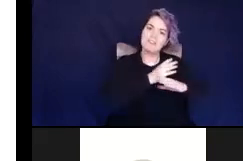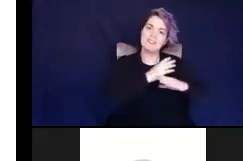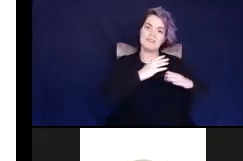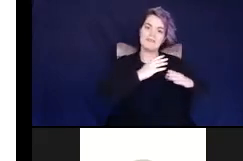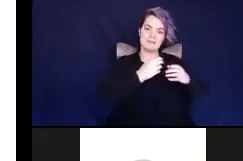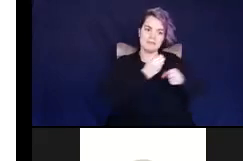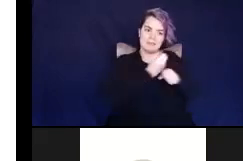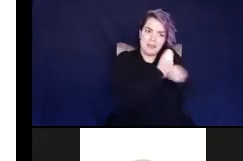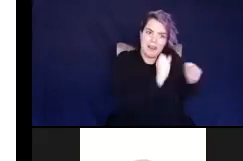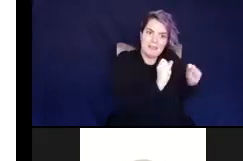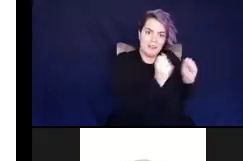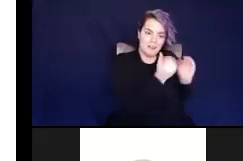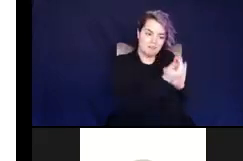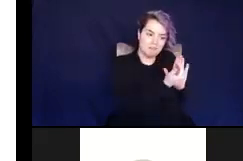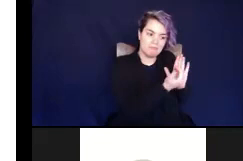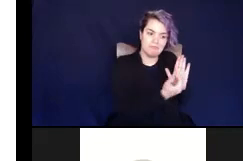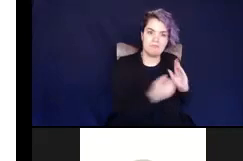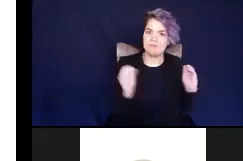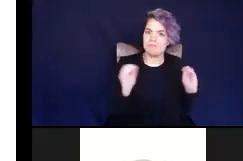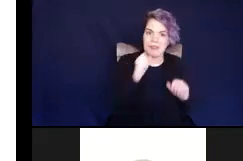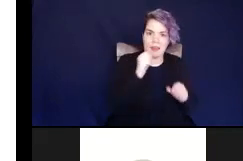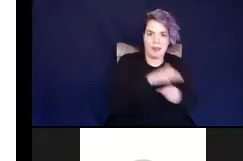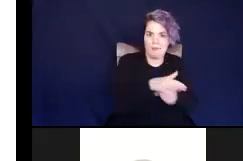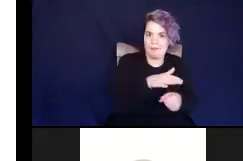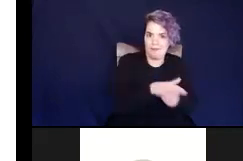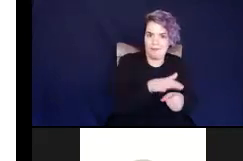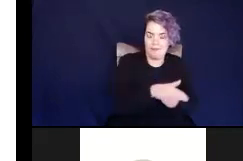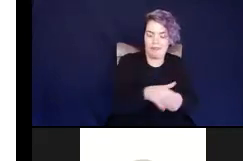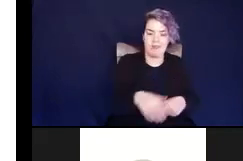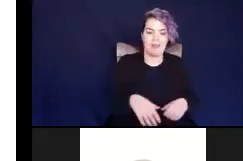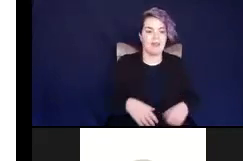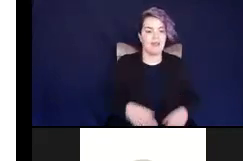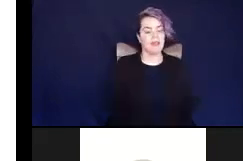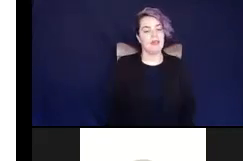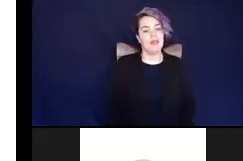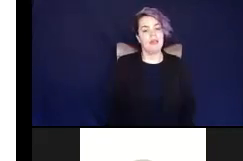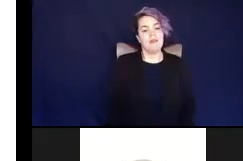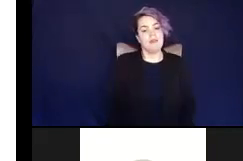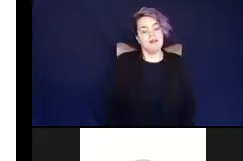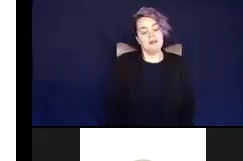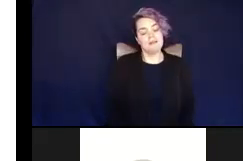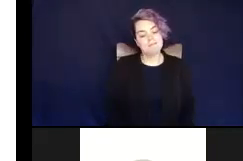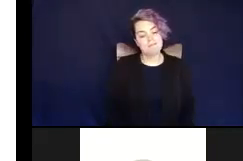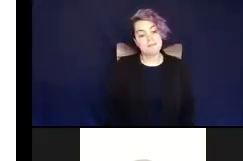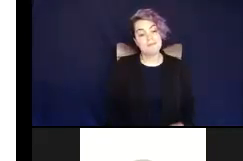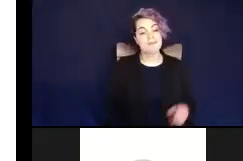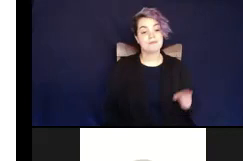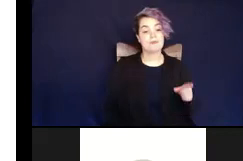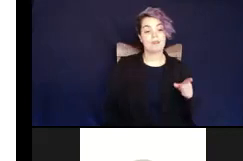COVID and putting people at risk of additional folks dying in these places. In St.